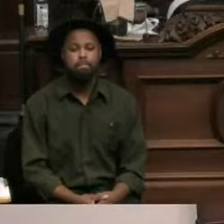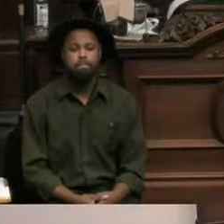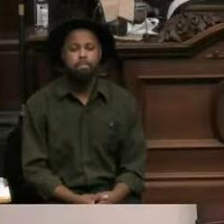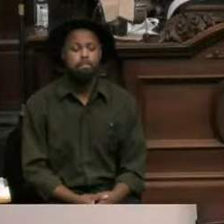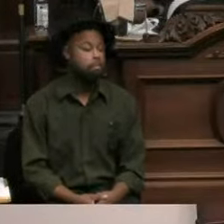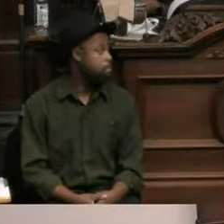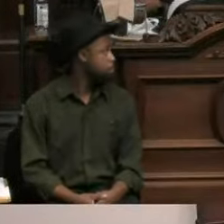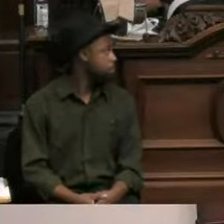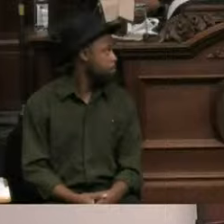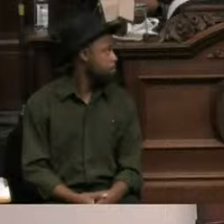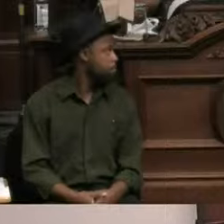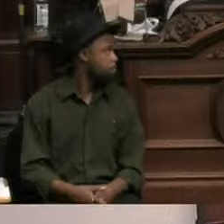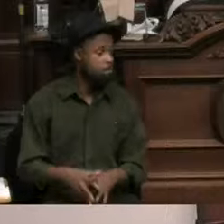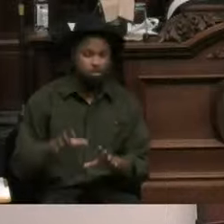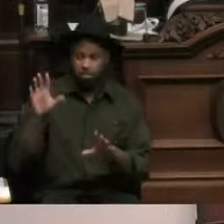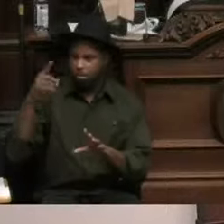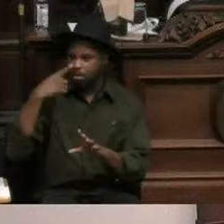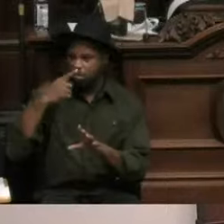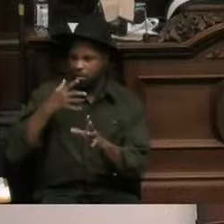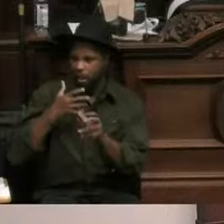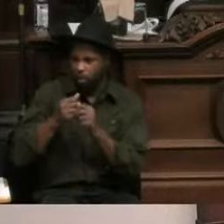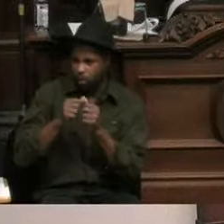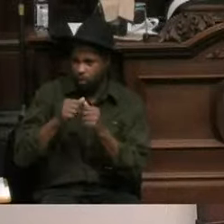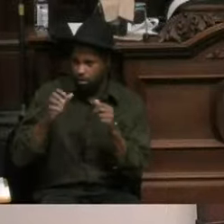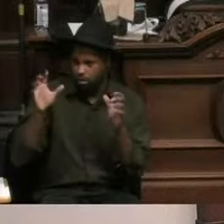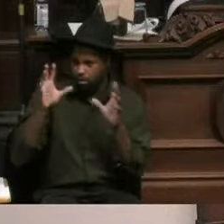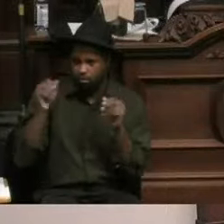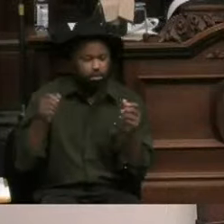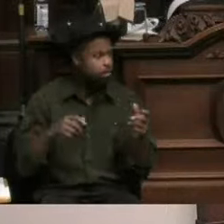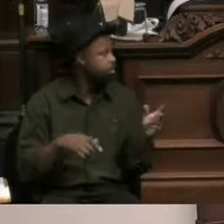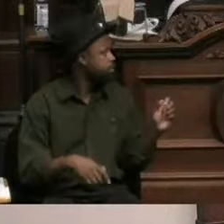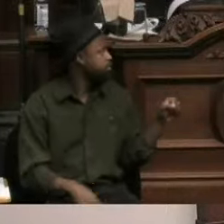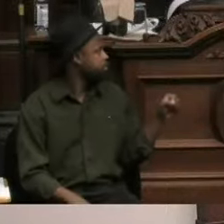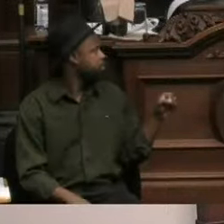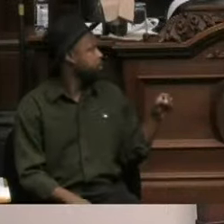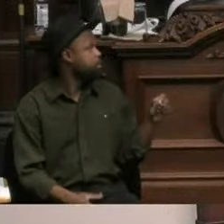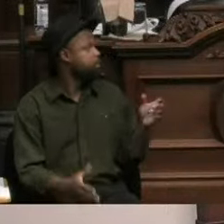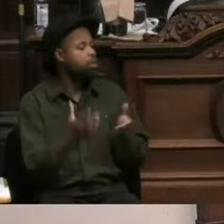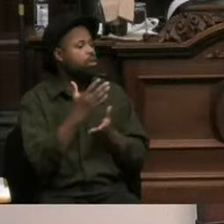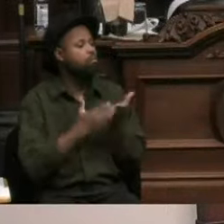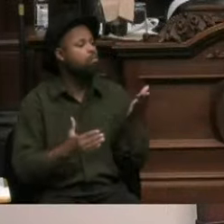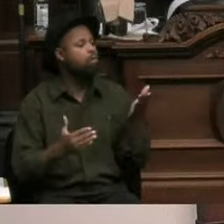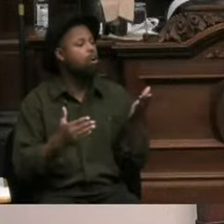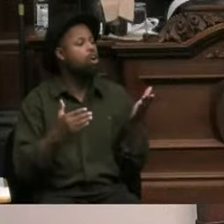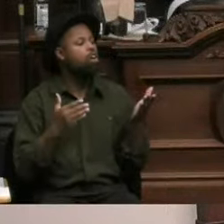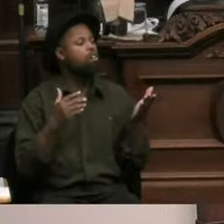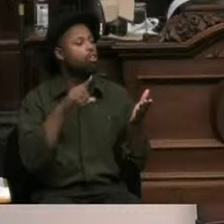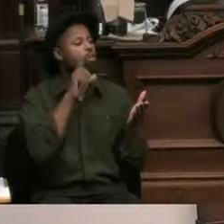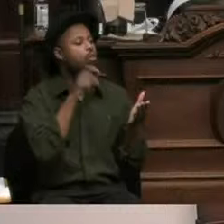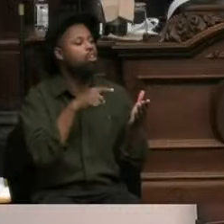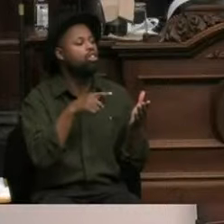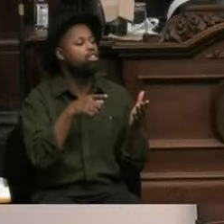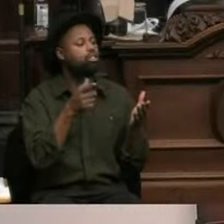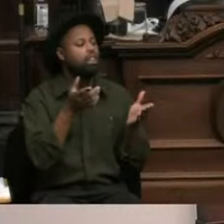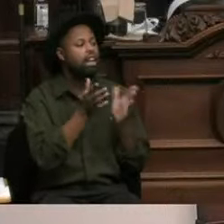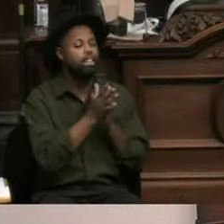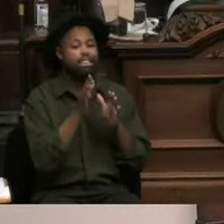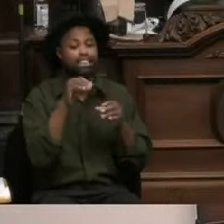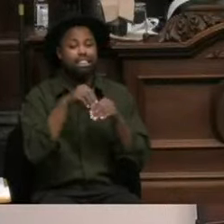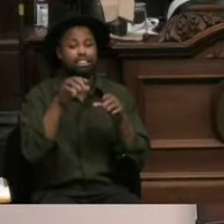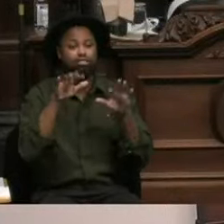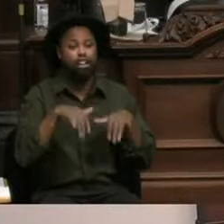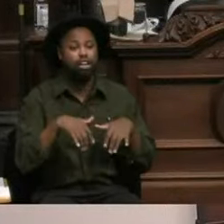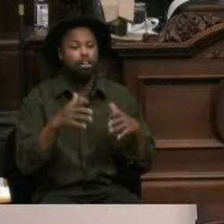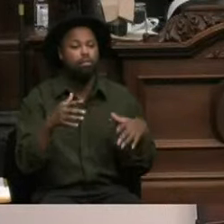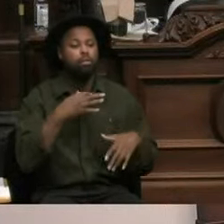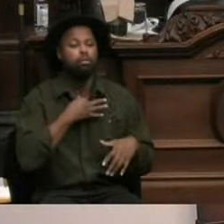Mr. President, can I just follow up with the question you just asked? Yes, sir. The part of that question Mr. President asked, though, that we like to get in writing is, was